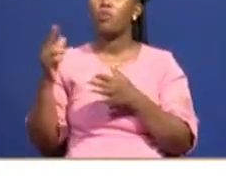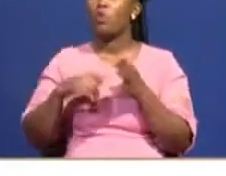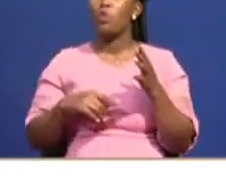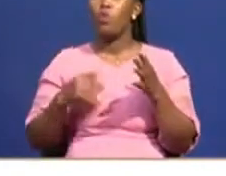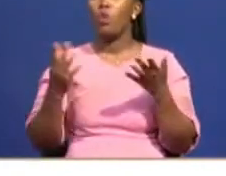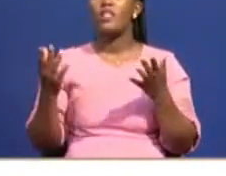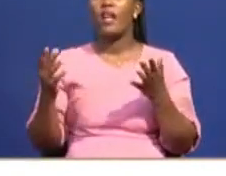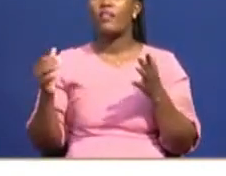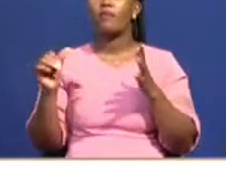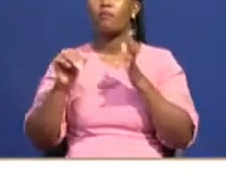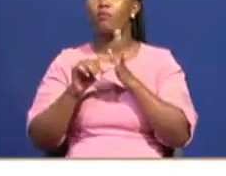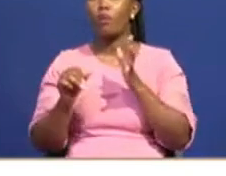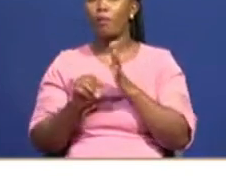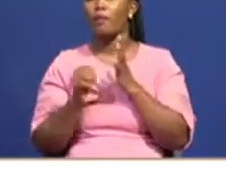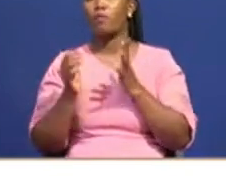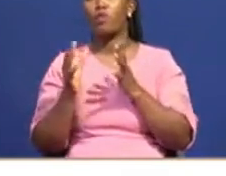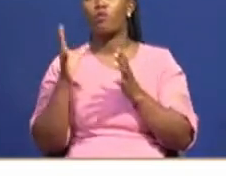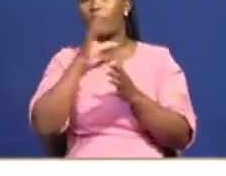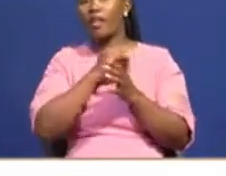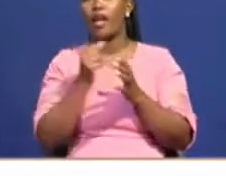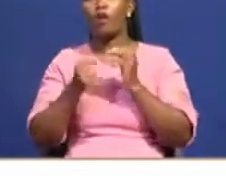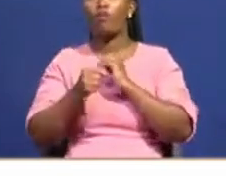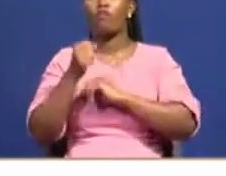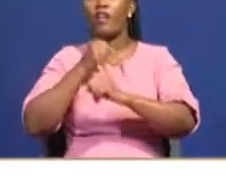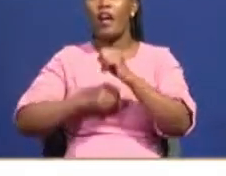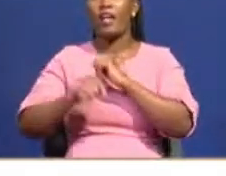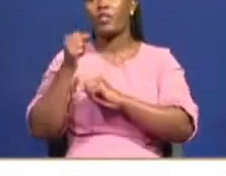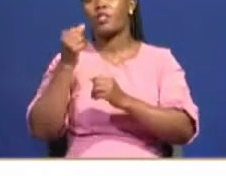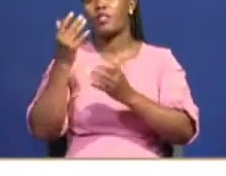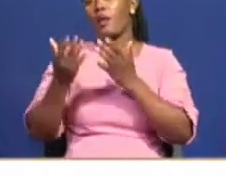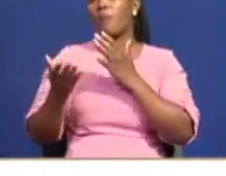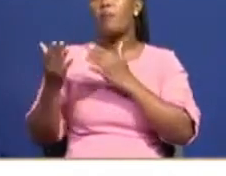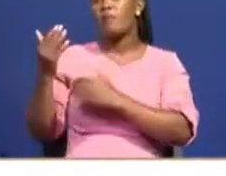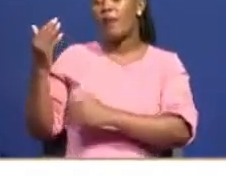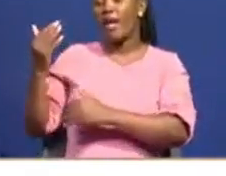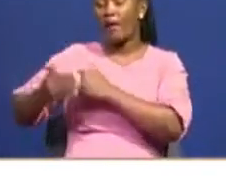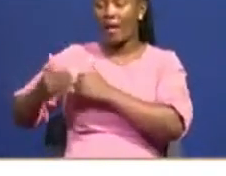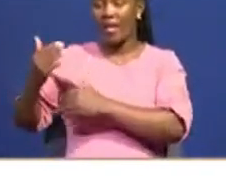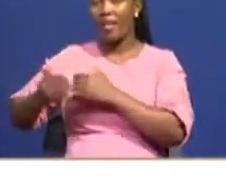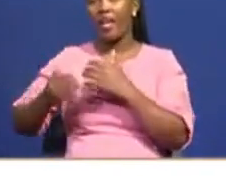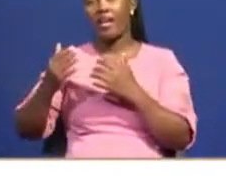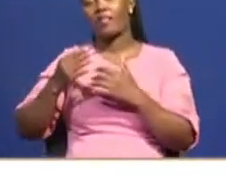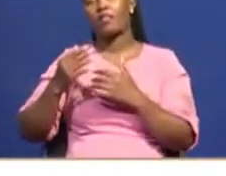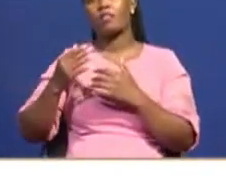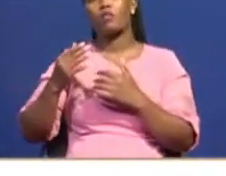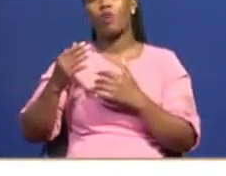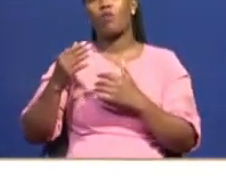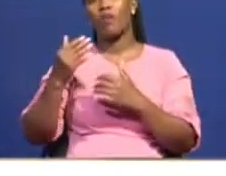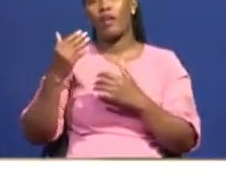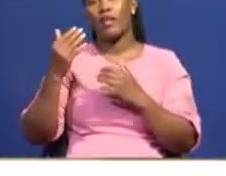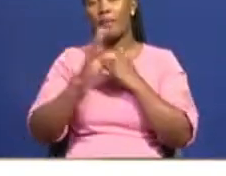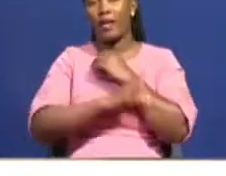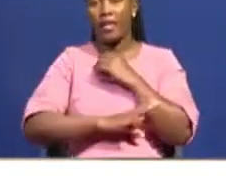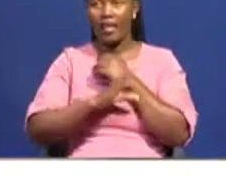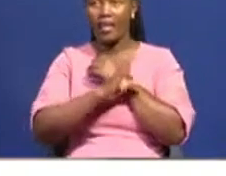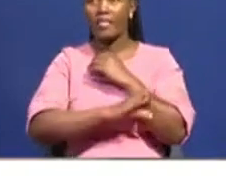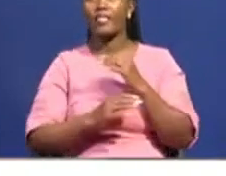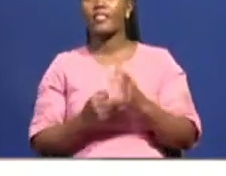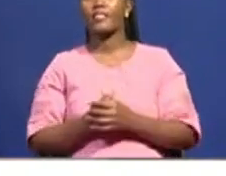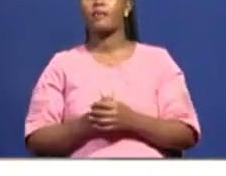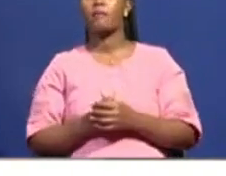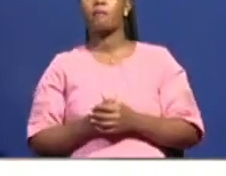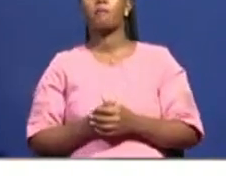consequences of inaction by, let's say, our neighbors or even a government? Well,